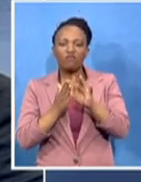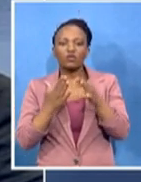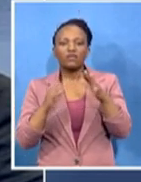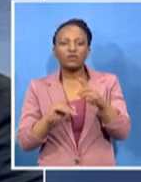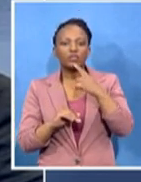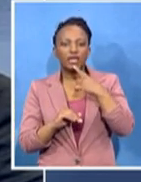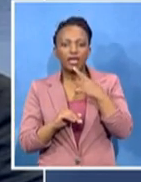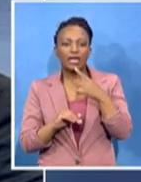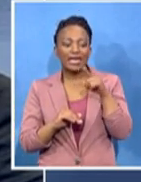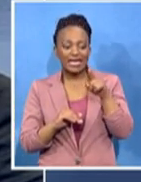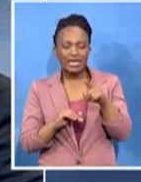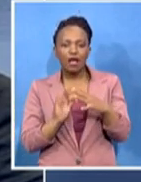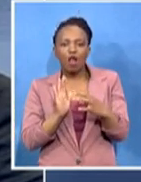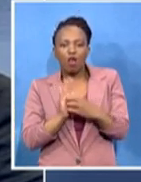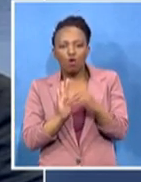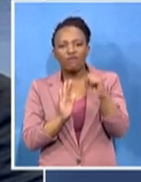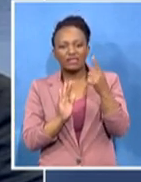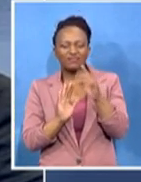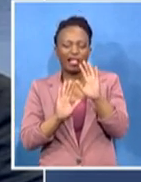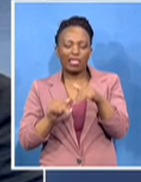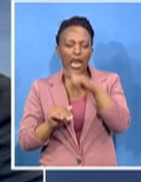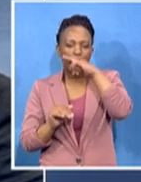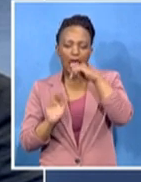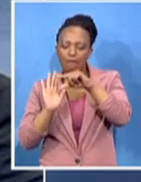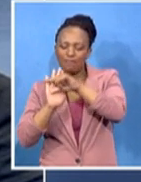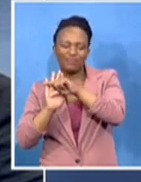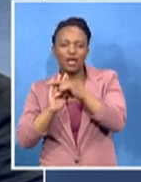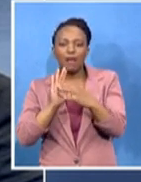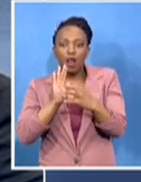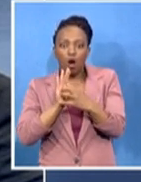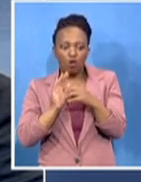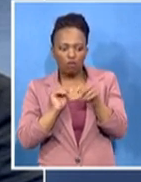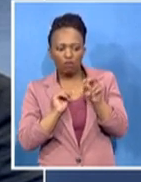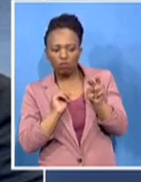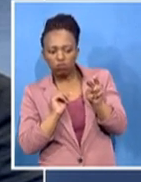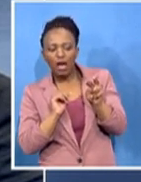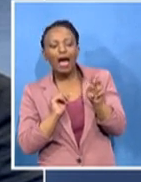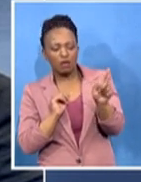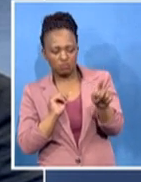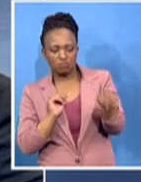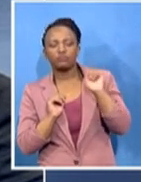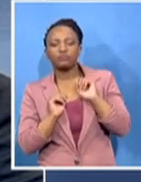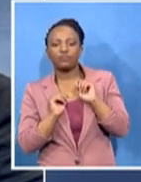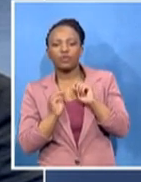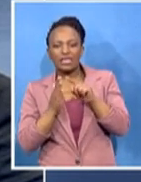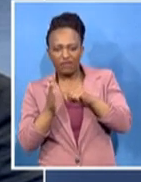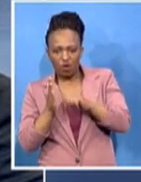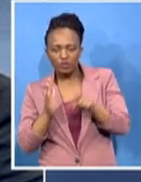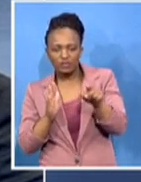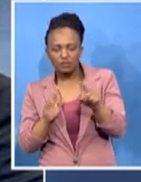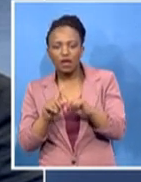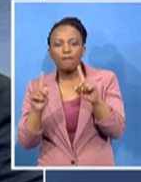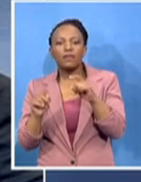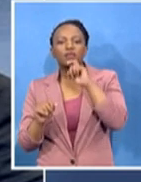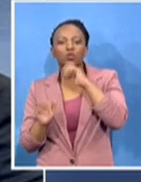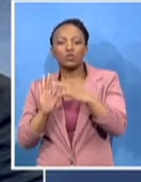consider the names of the party, whether full names or abbreviations. So you only use the logo to identify the party of their choice